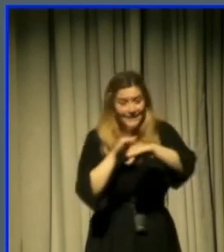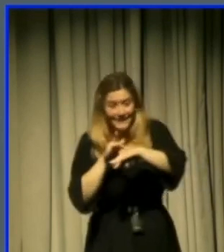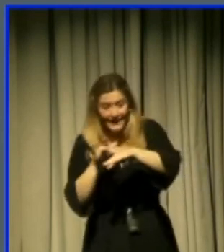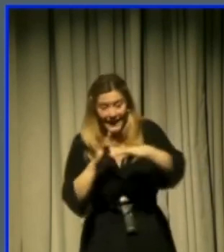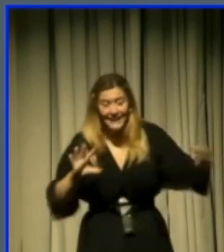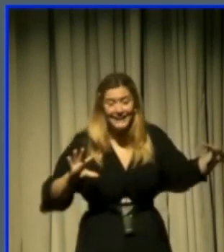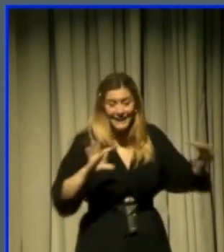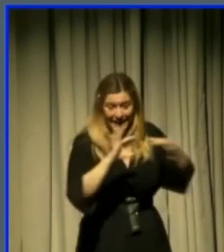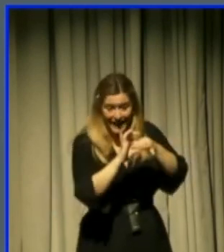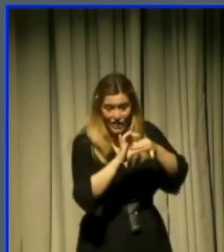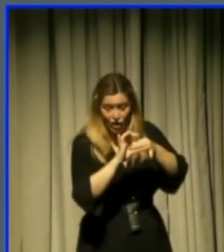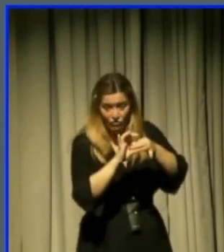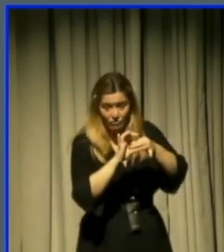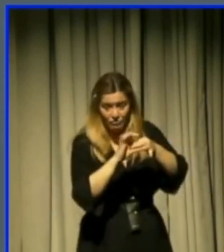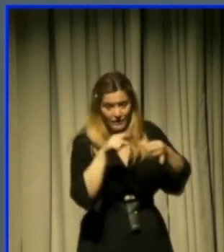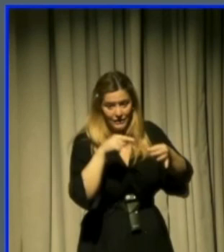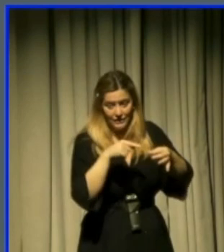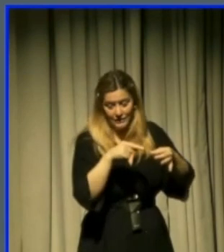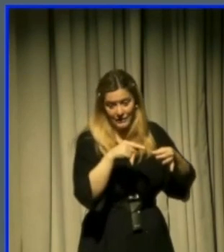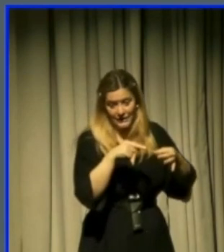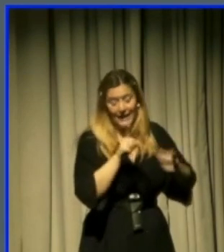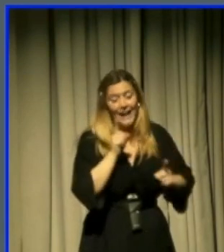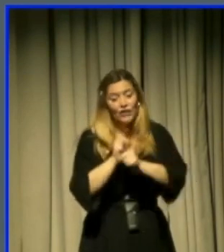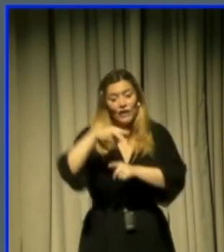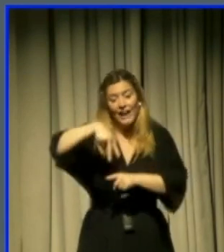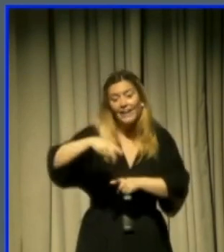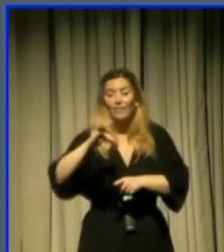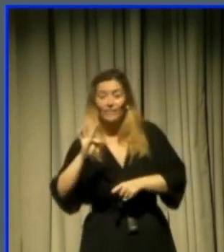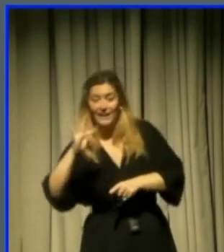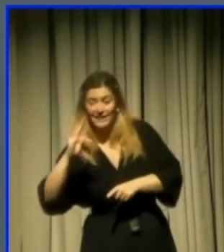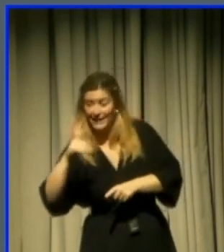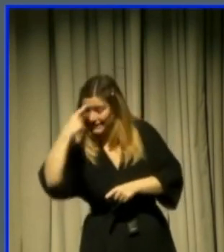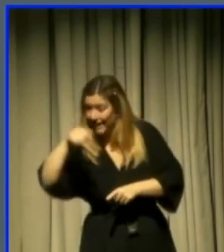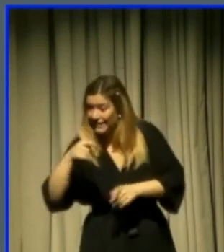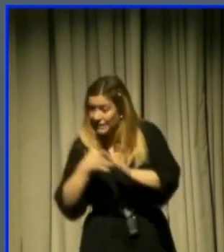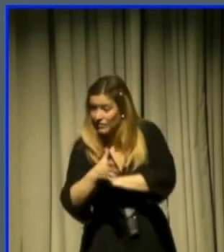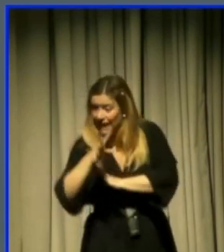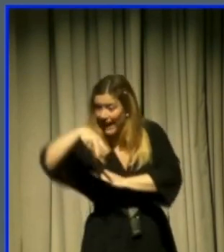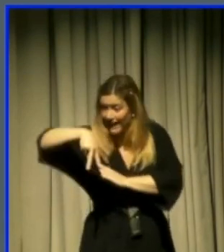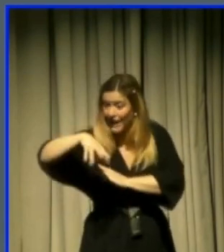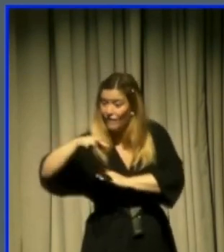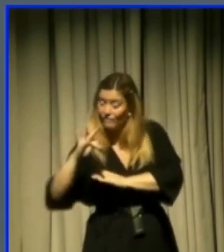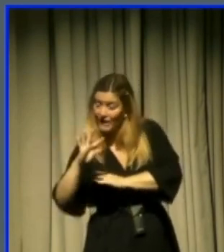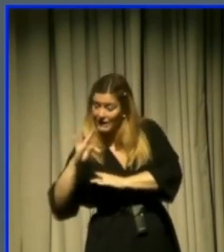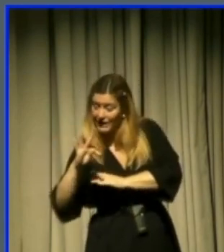NFTs. I don't know if you know what it means, but these are non-fungible tokens. This is ways